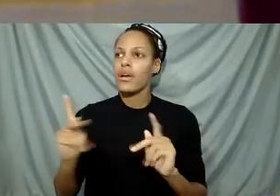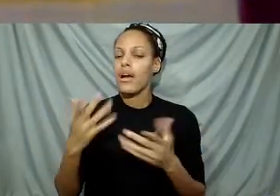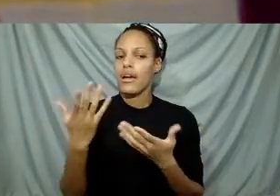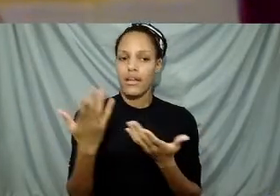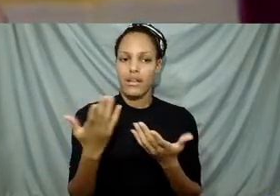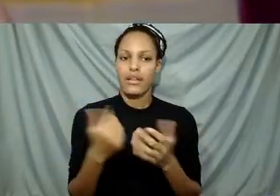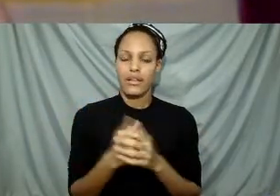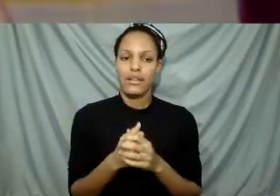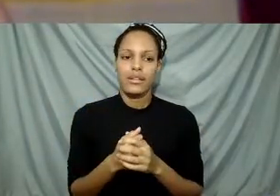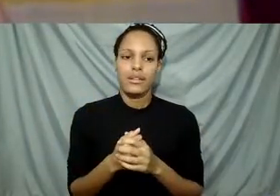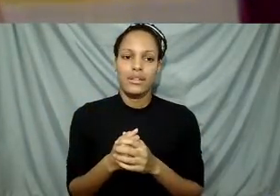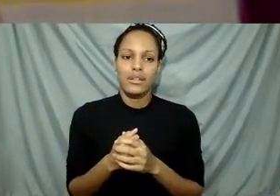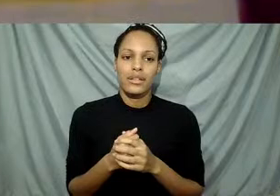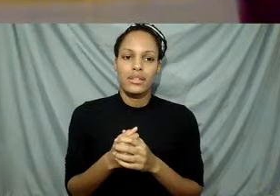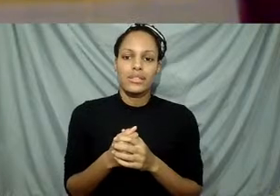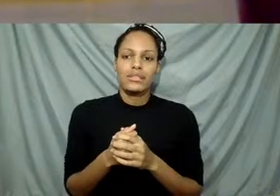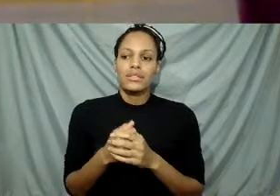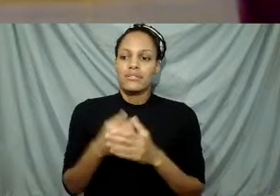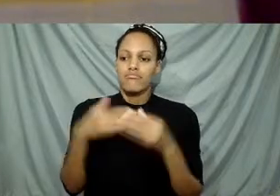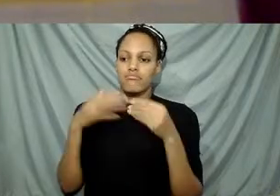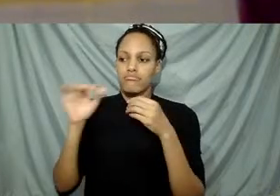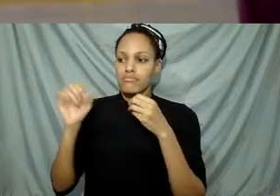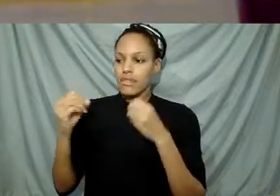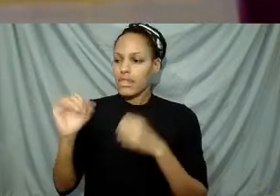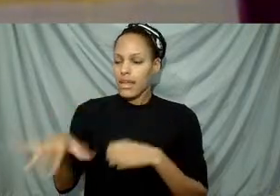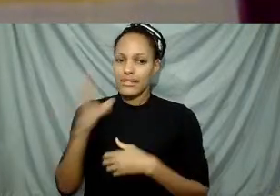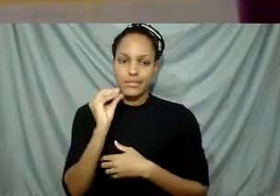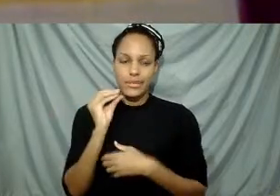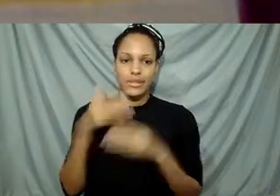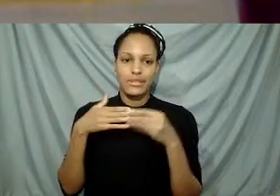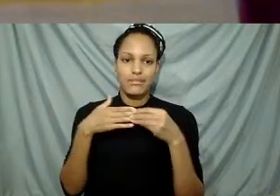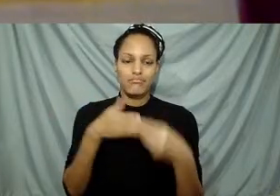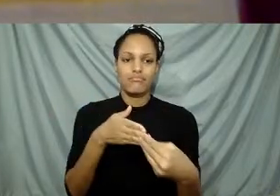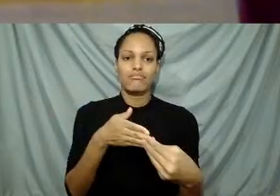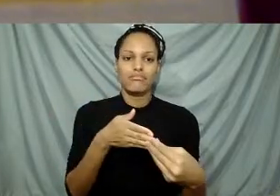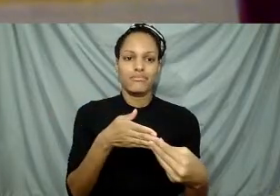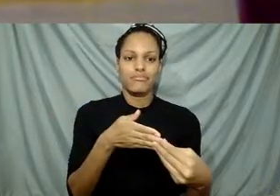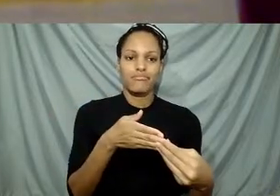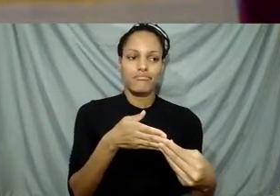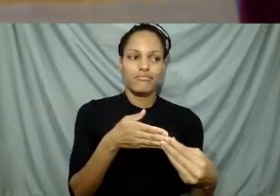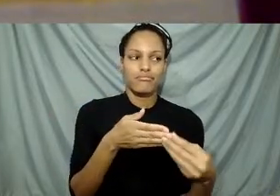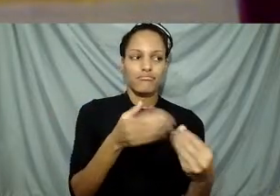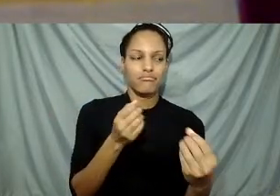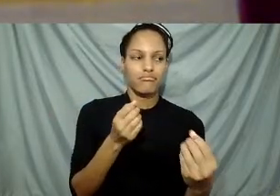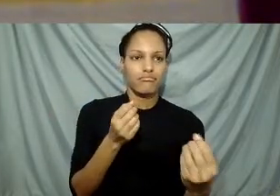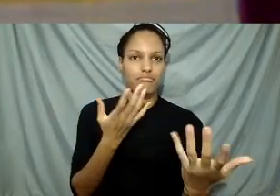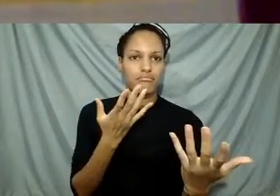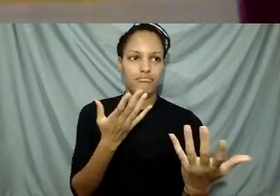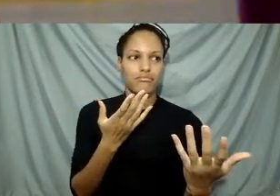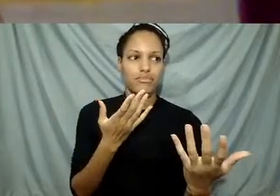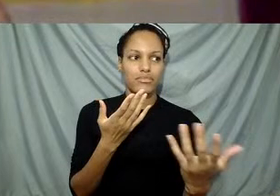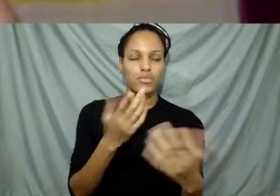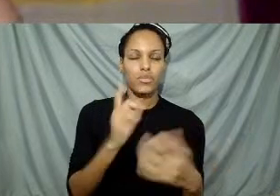sensibilities led me to going to UWM, where I was going